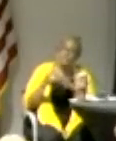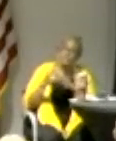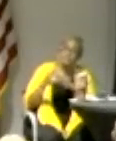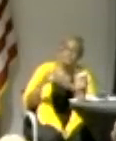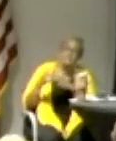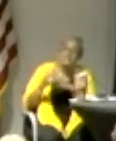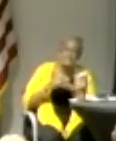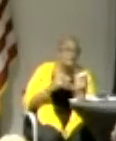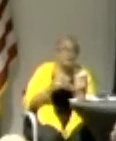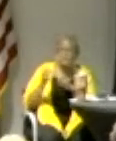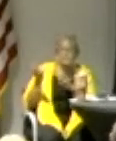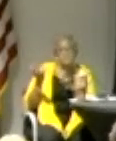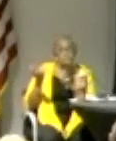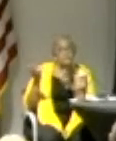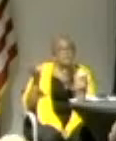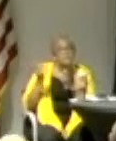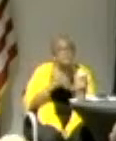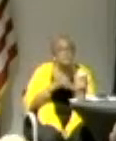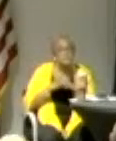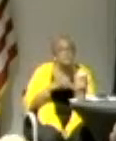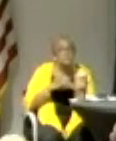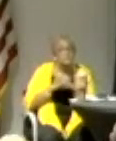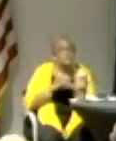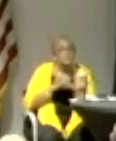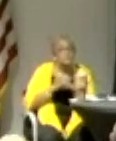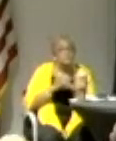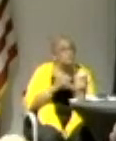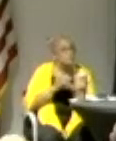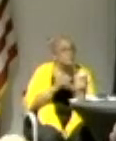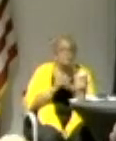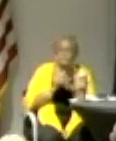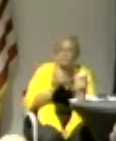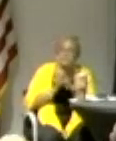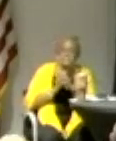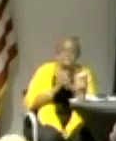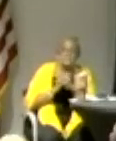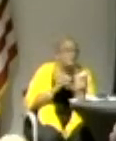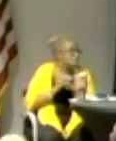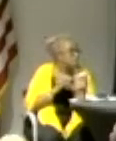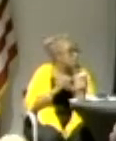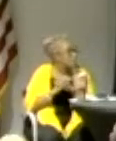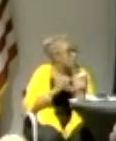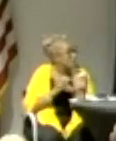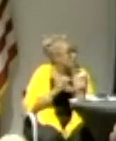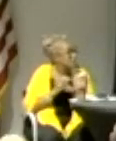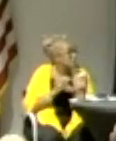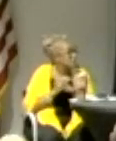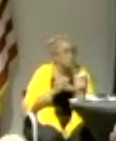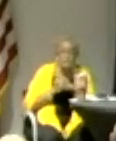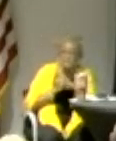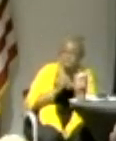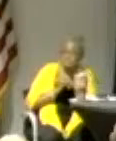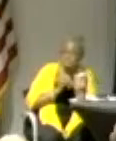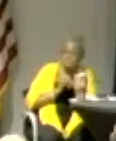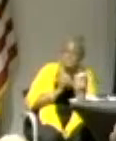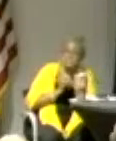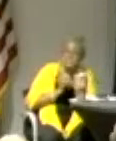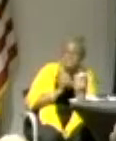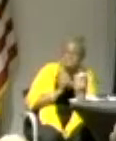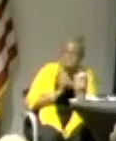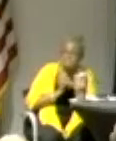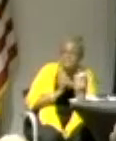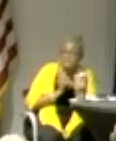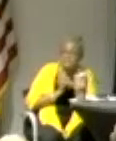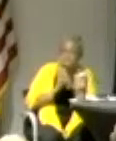record it, that we are able to plan. It wasn't really up until 2 months before commencement, if I'm correct, that we actually had a location for a